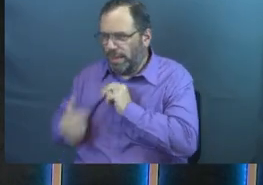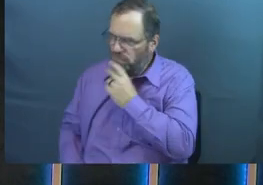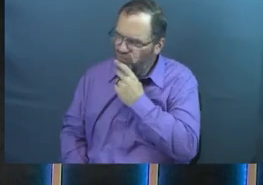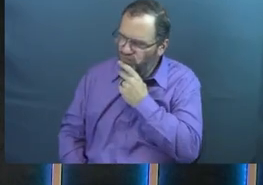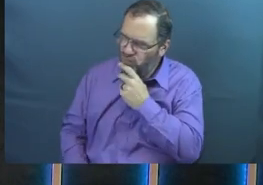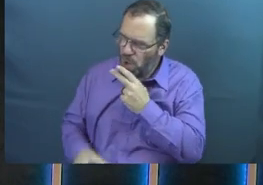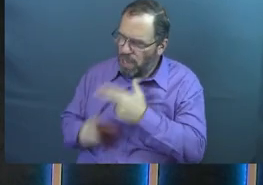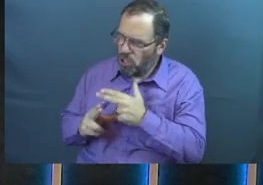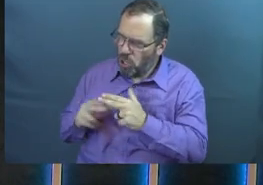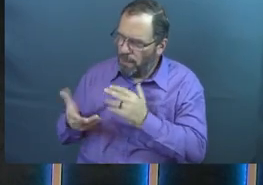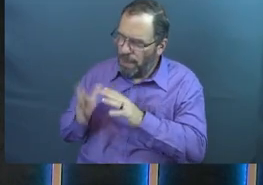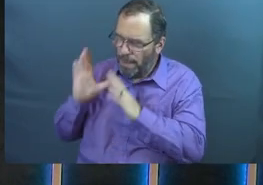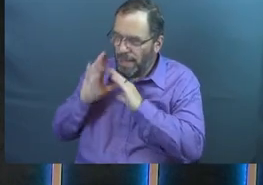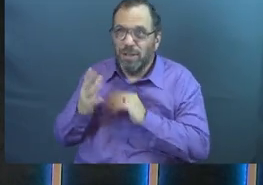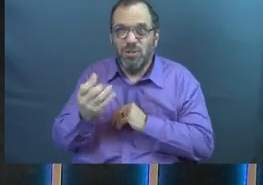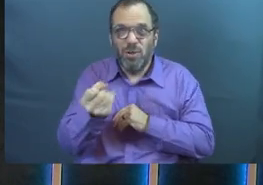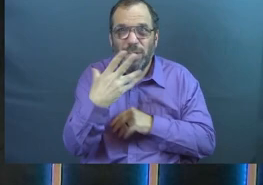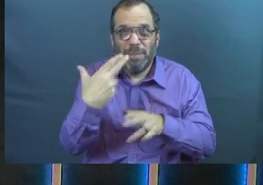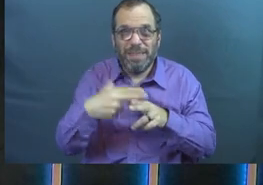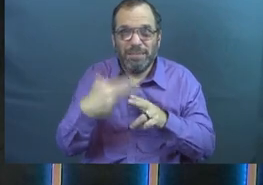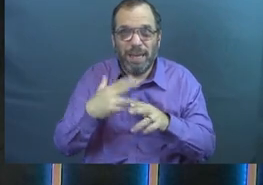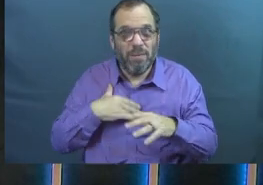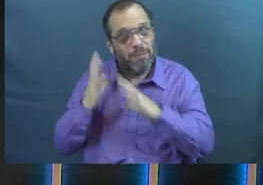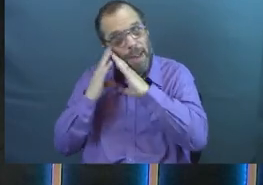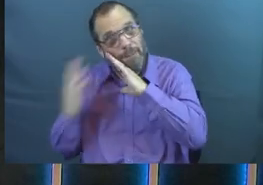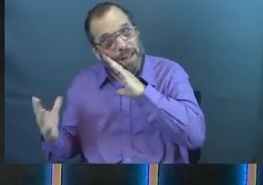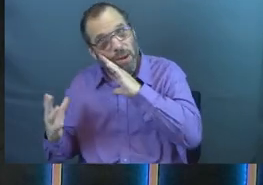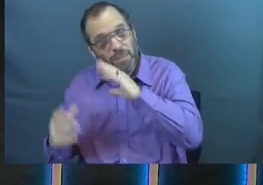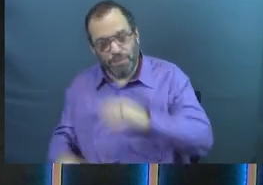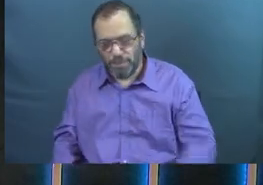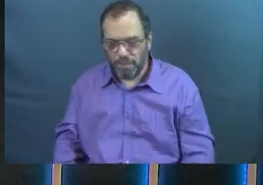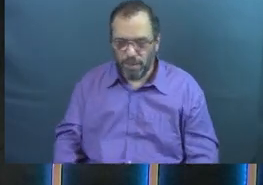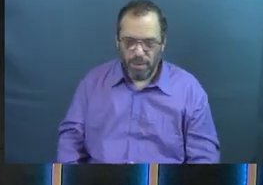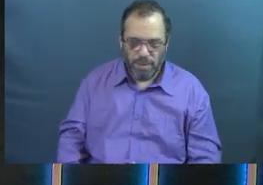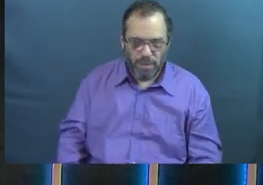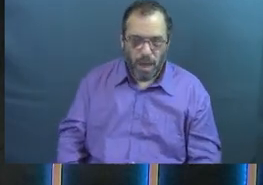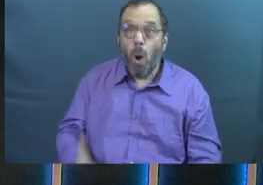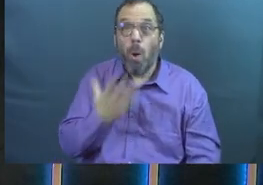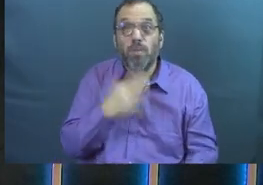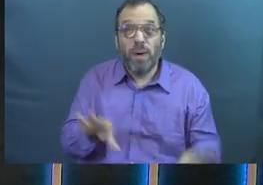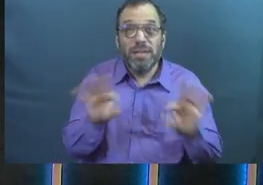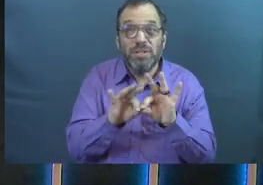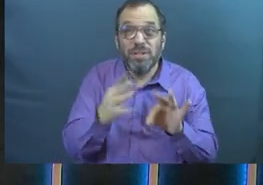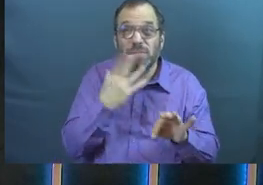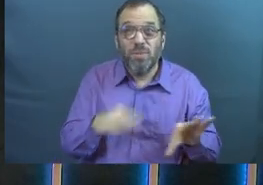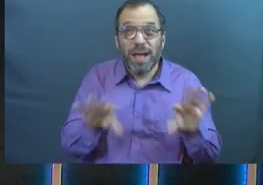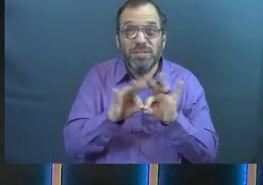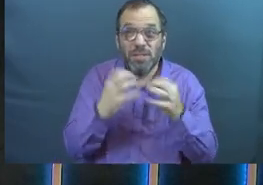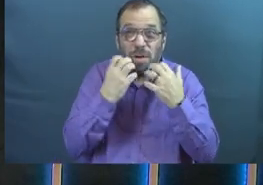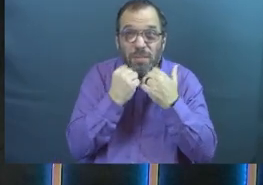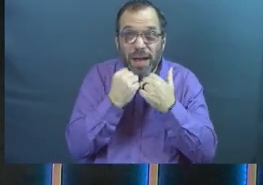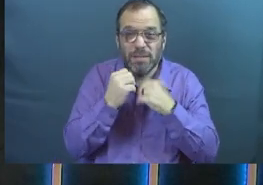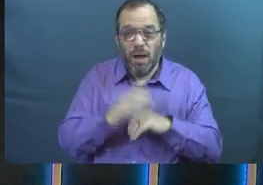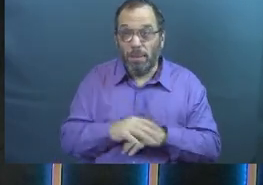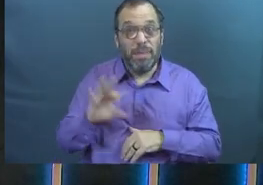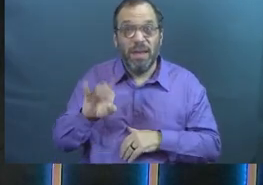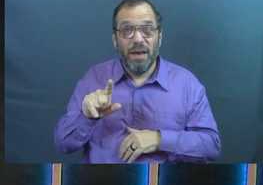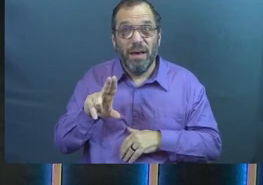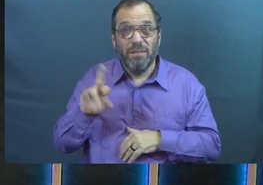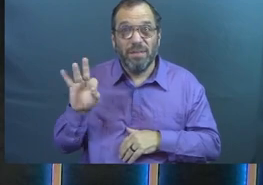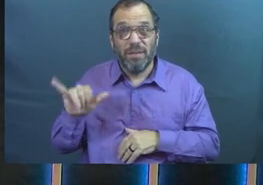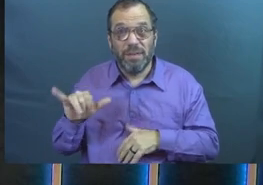much. So if you have any name ideas, I'd love to hear them. Precious? Precious. Fluffy, maybe.